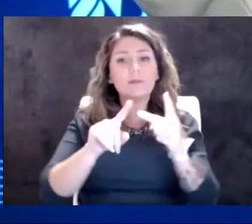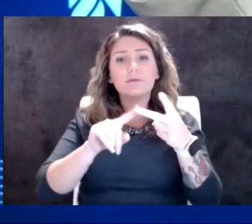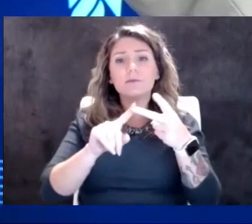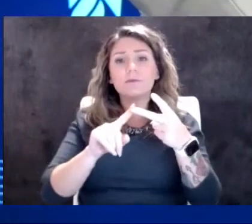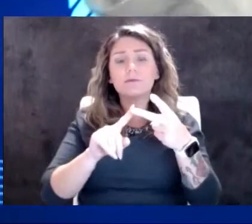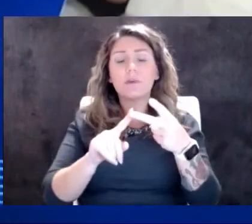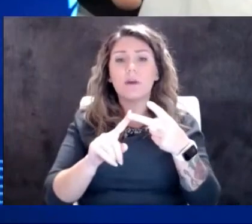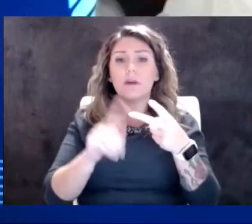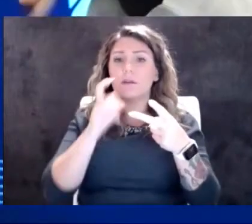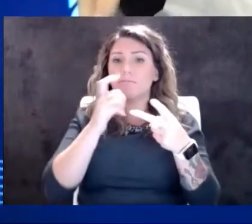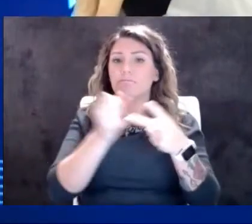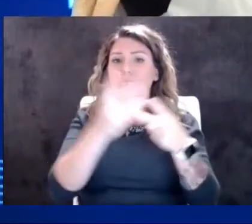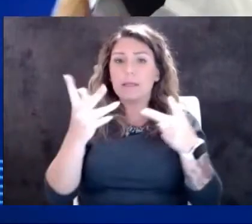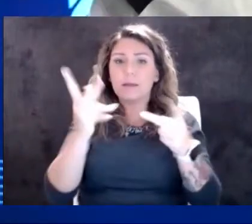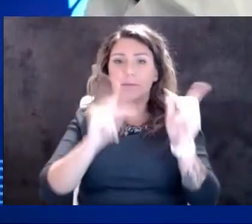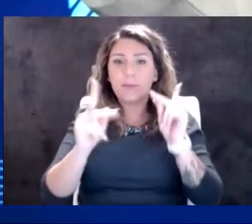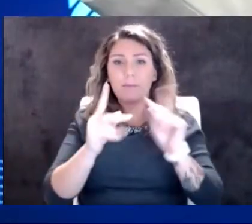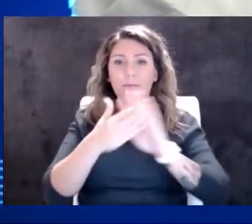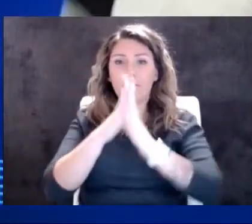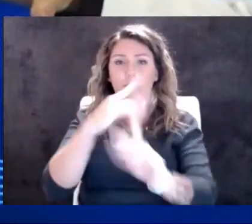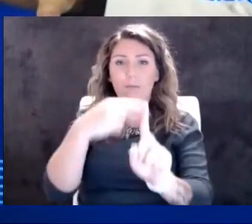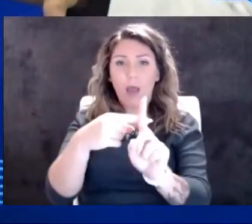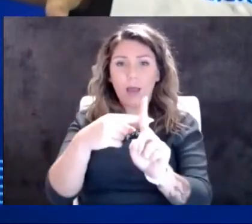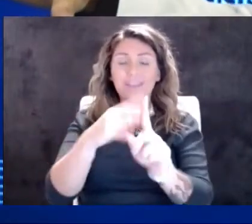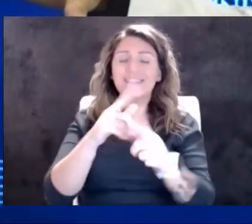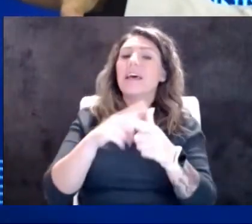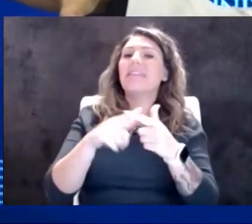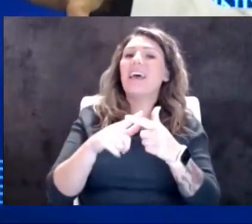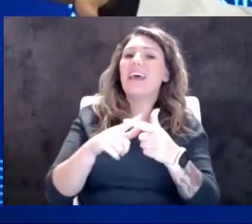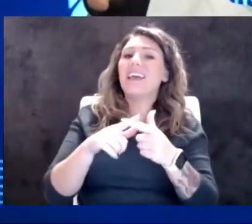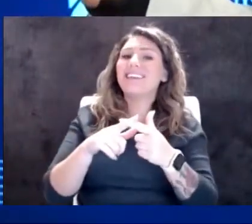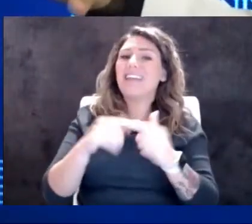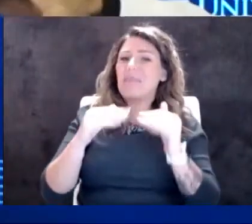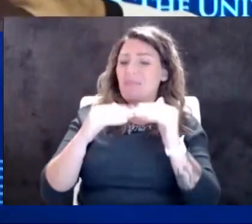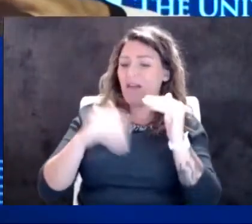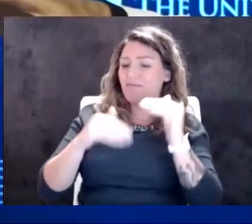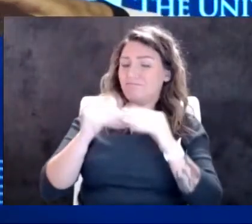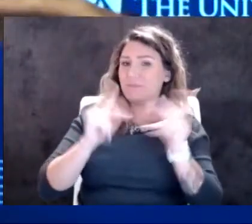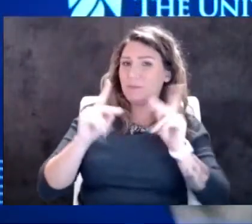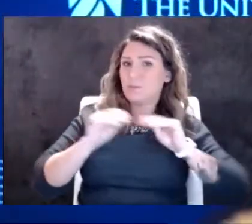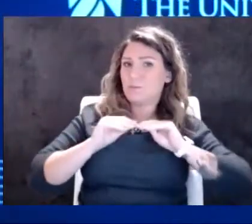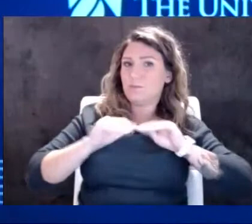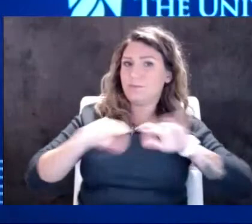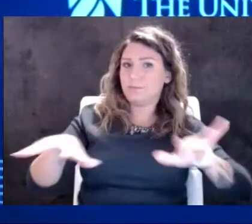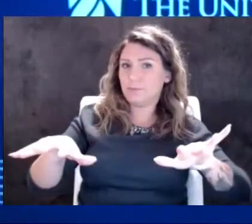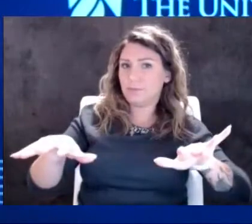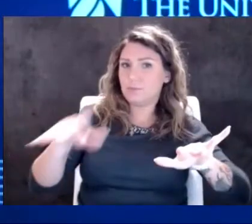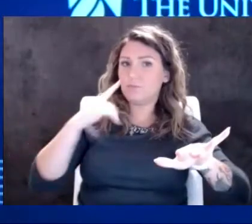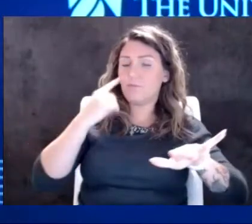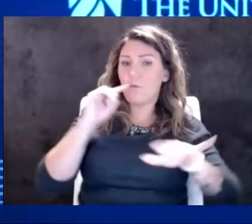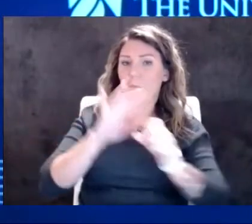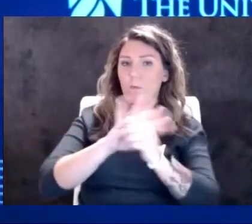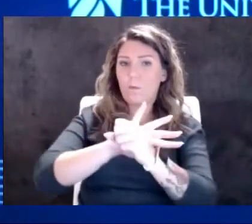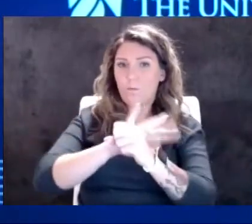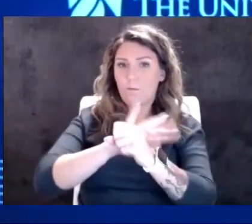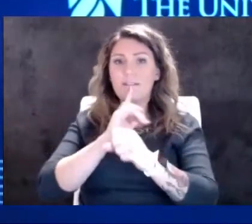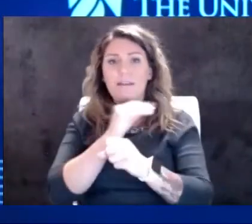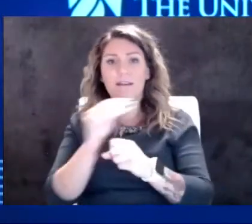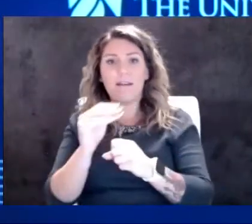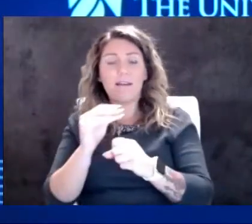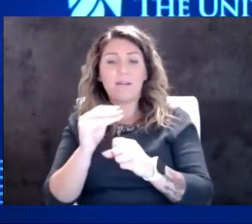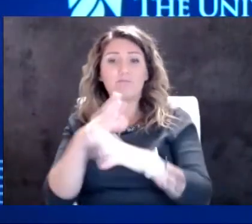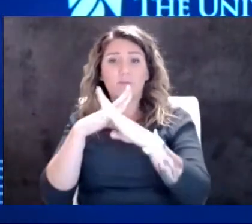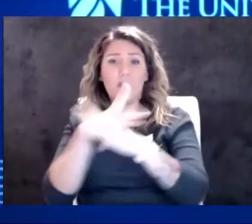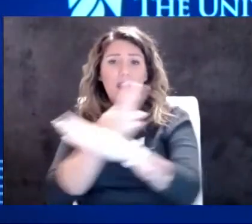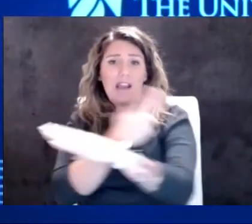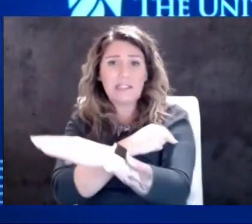positive, and therefore less spread of the Delta variant, and maybe even a better outcome with hospitalization and death, although it's still quite